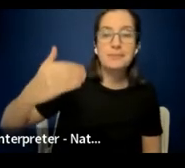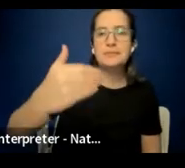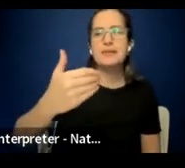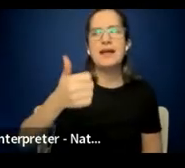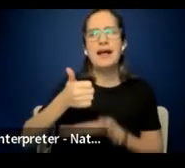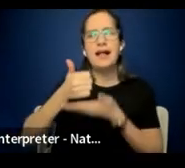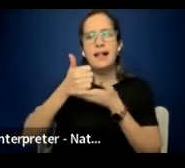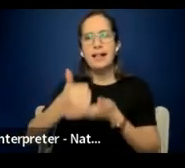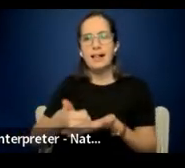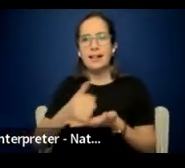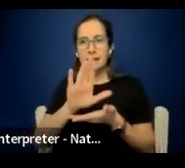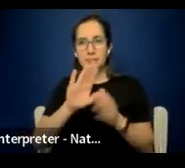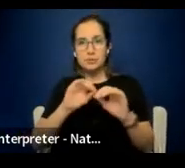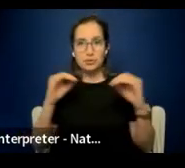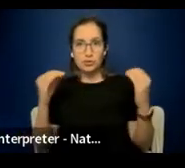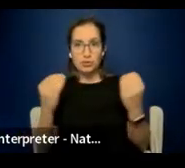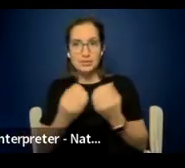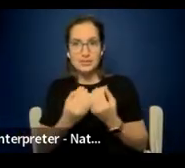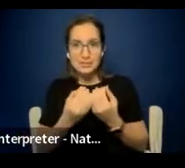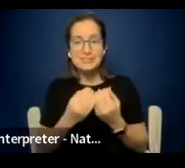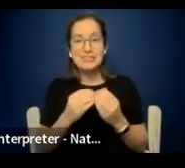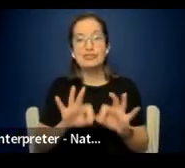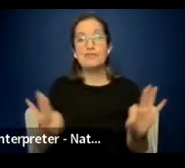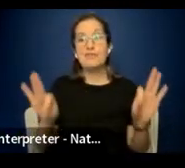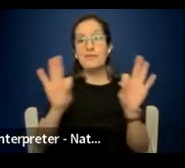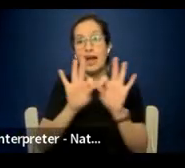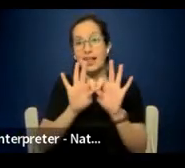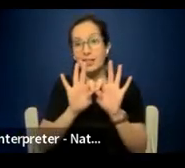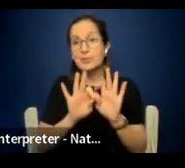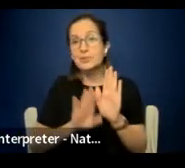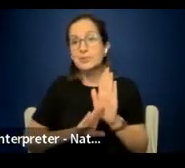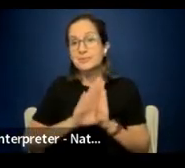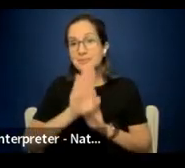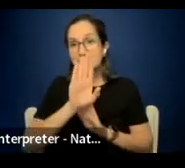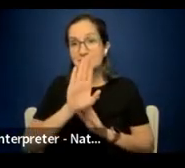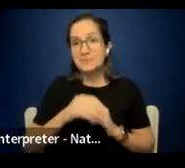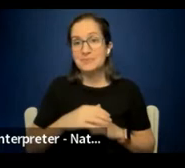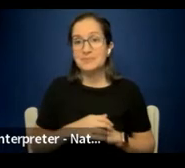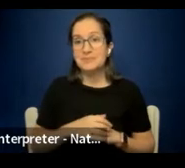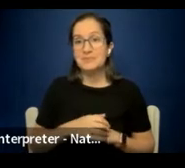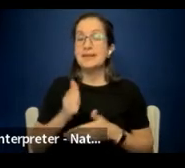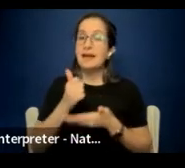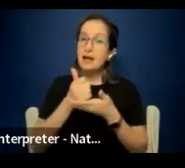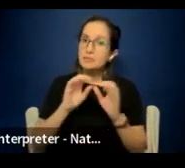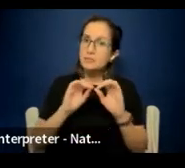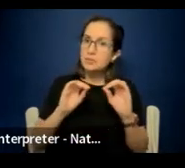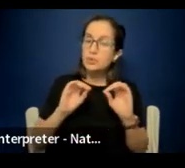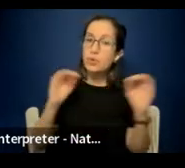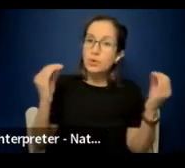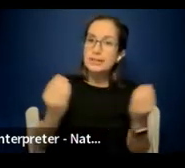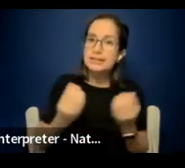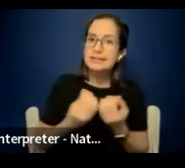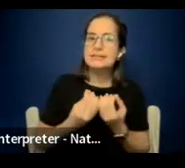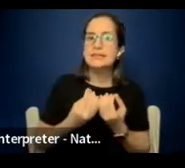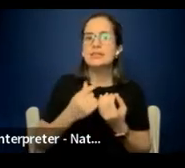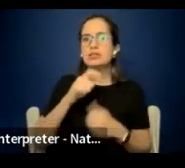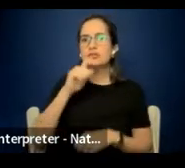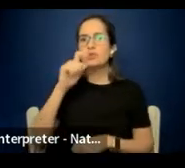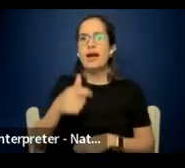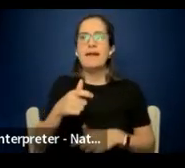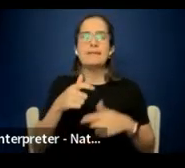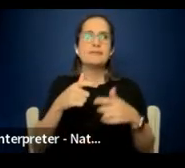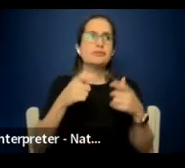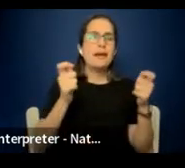bring value back to your organization and makes things, you know, so your organization doesn't have to have so much layers of management around